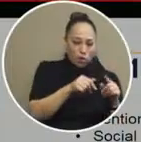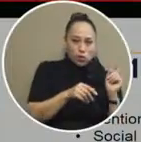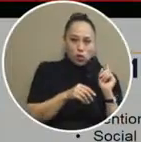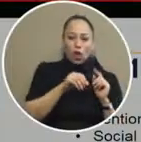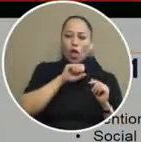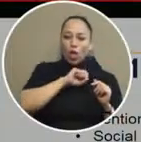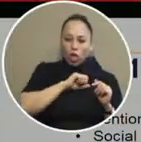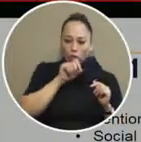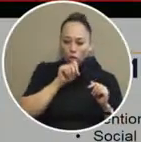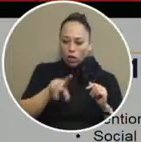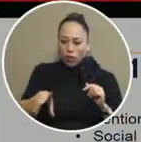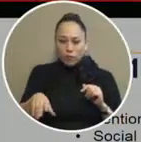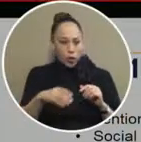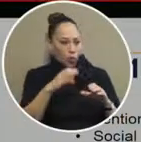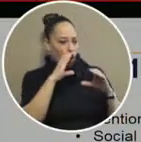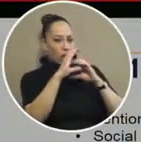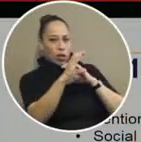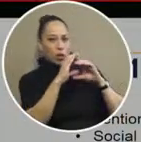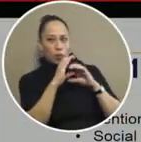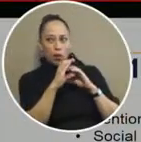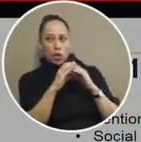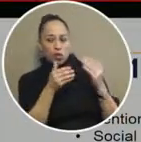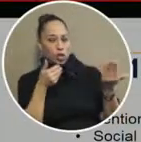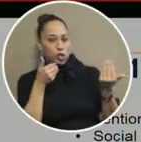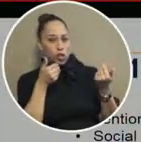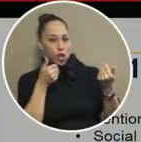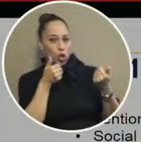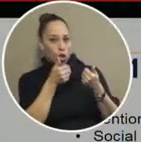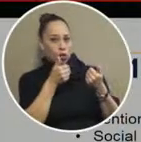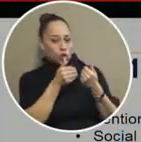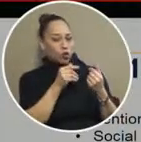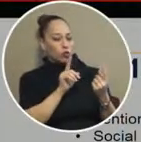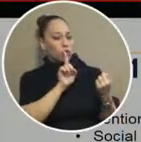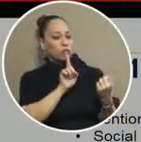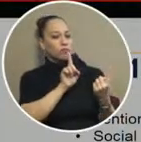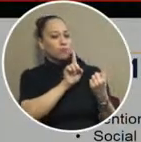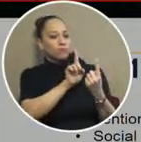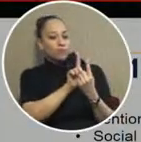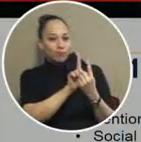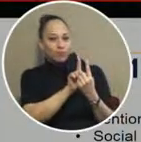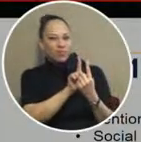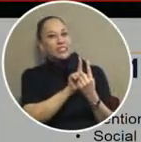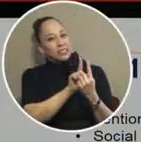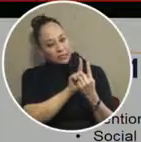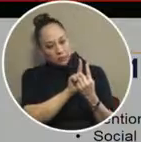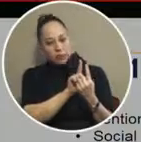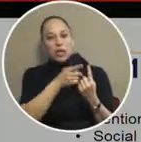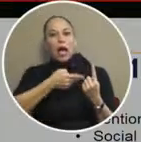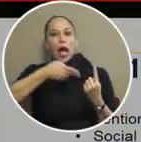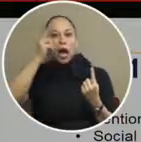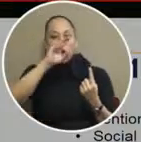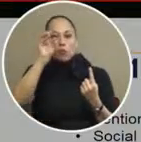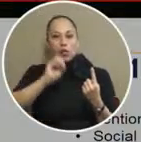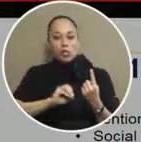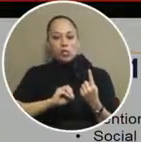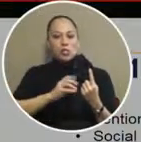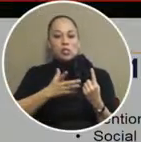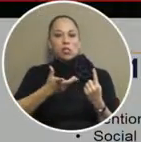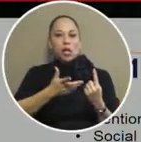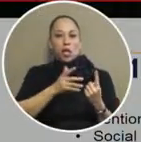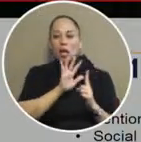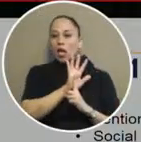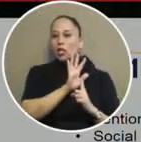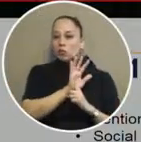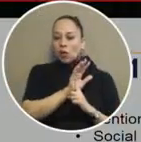When we're in communication with other people, the closer we are, the more likely it is that we're going to be exposing other people through